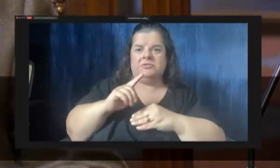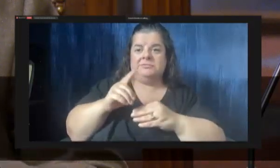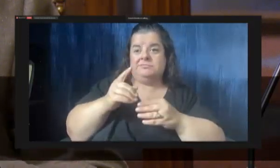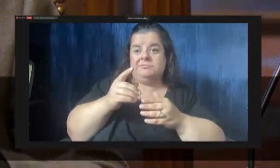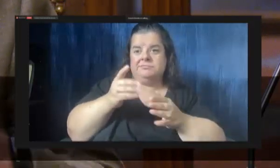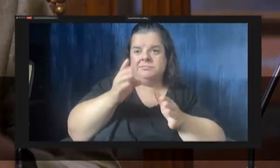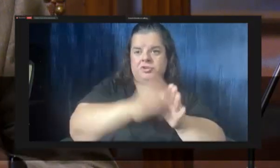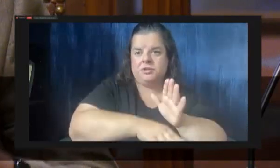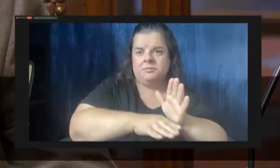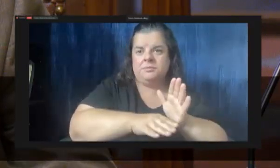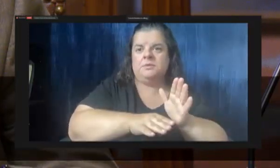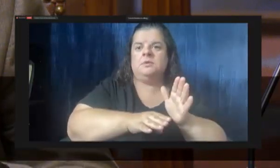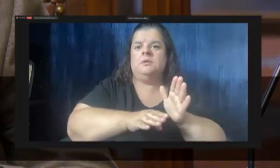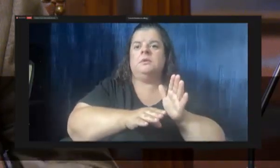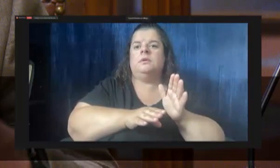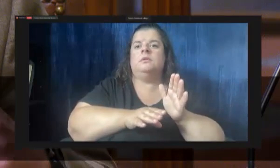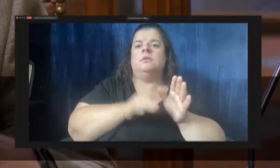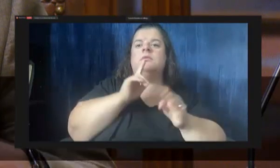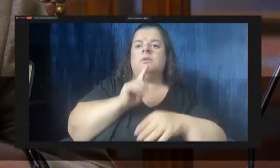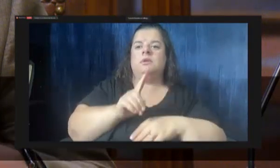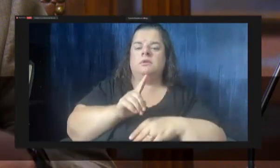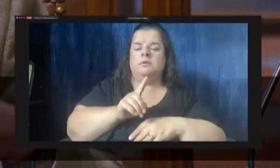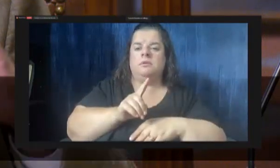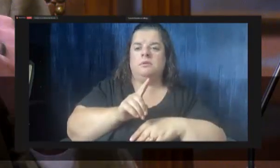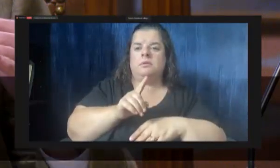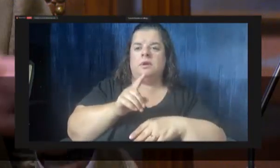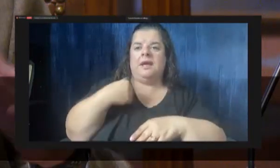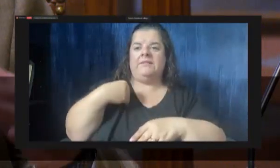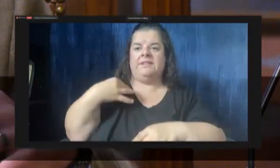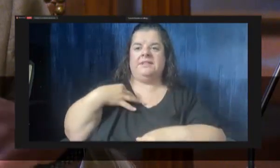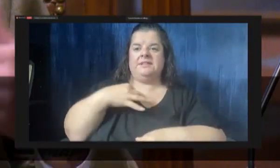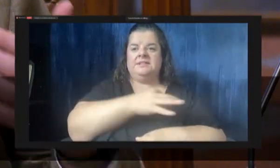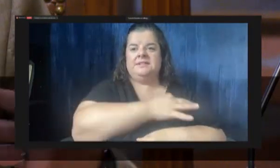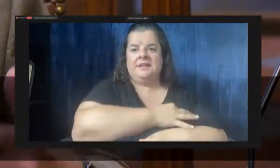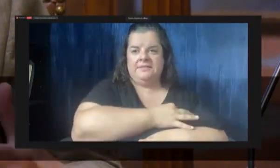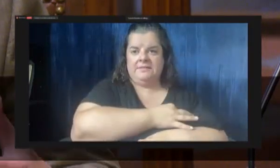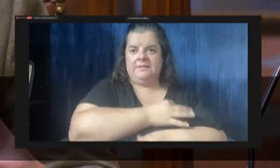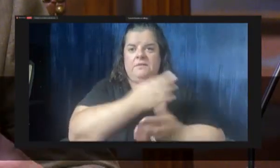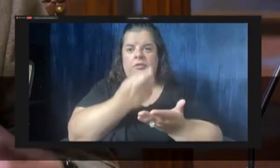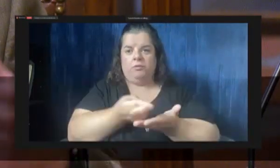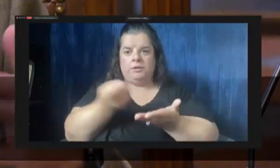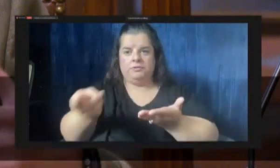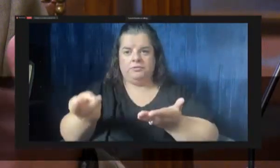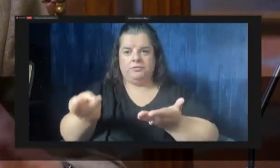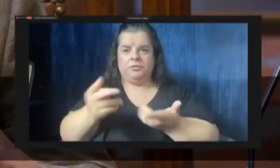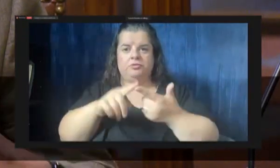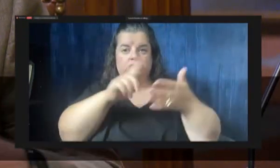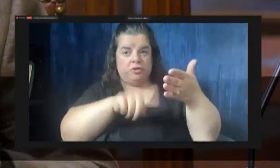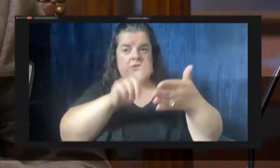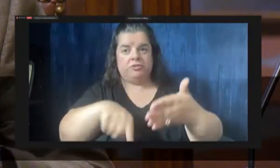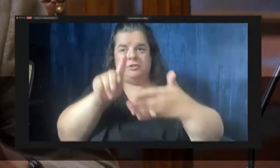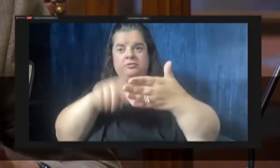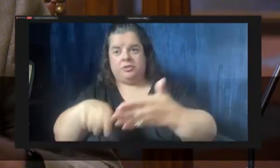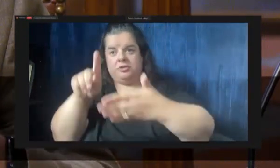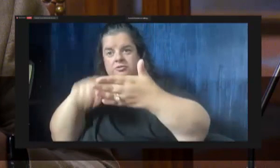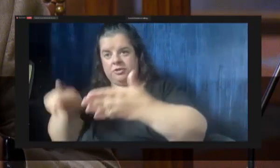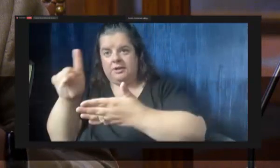inexpensive. It's a matter of having the staff and the resources to check those traps on a regular basis.